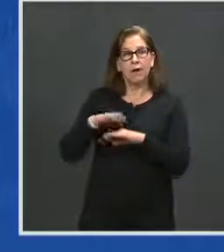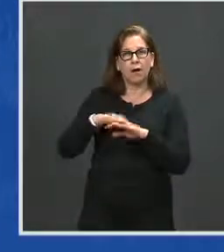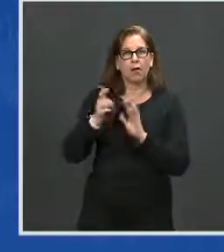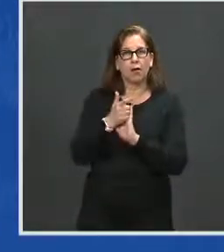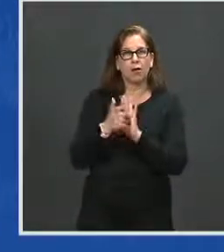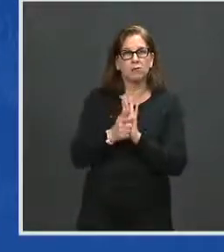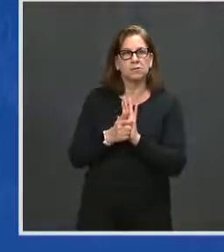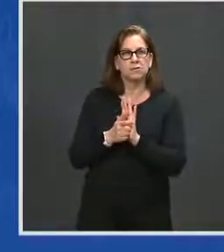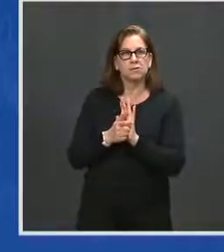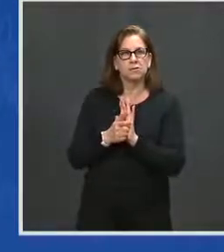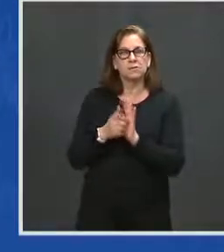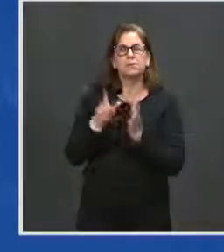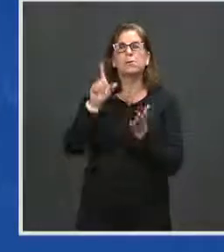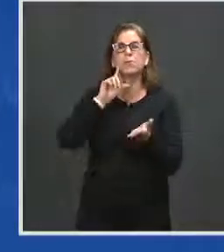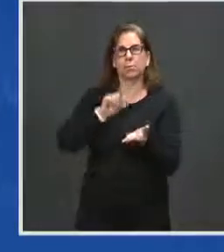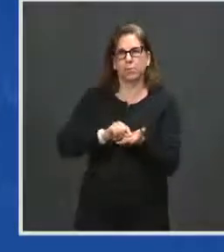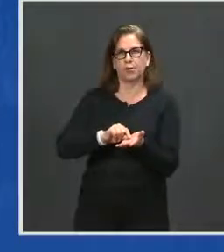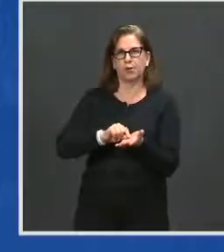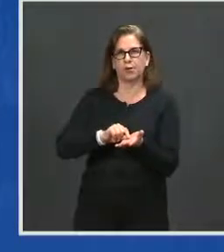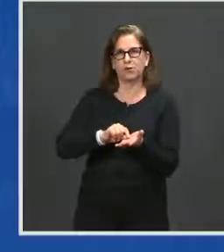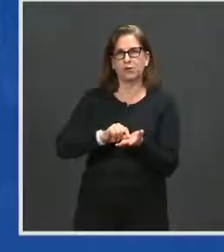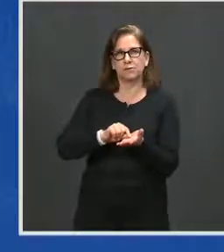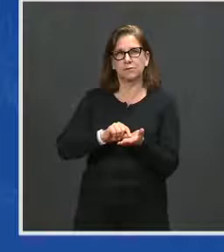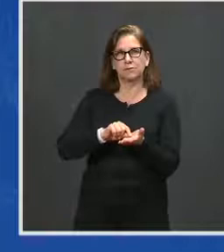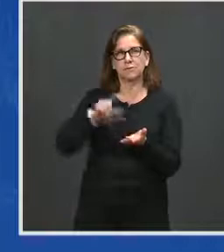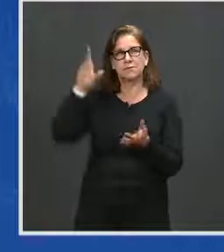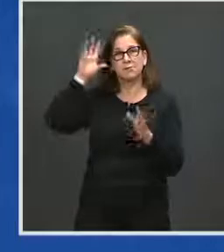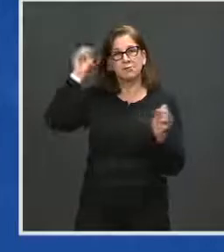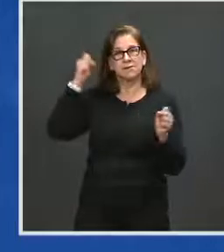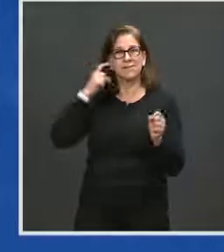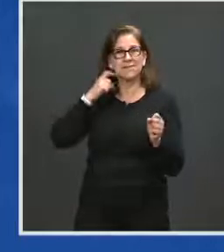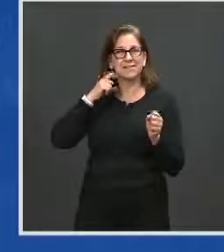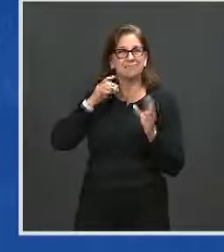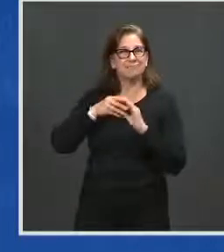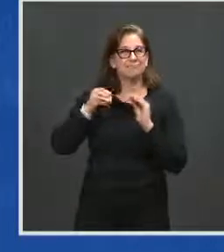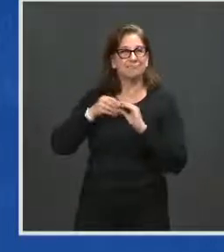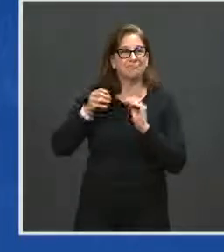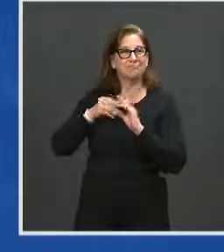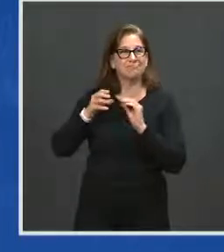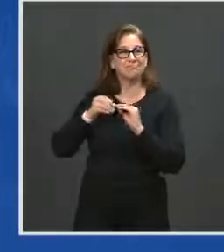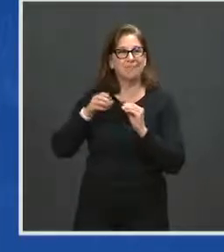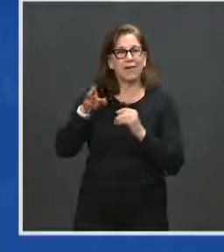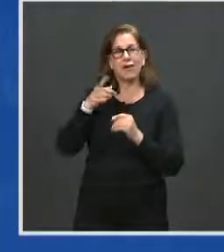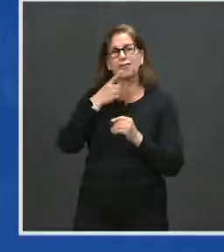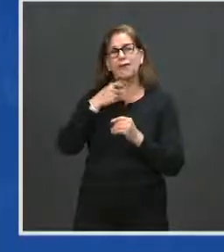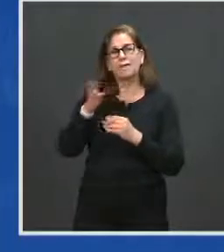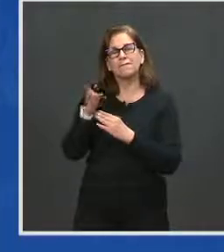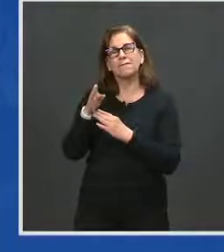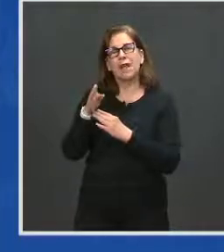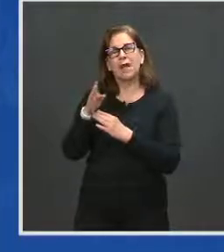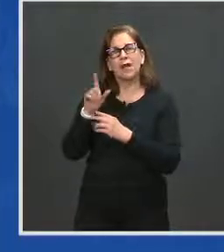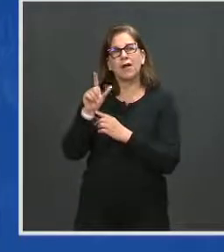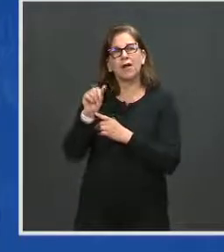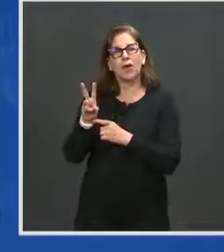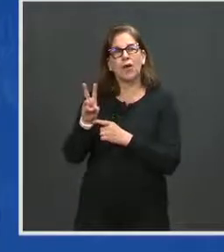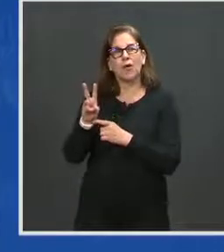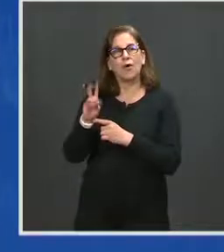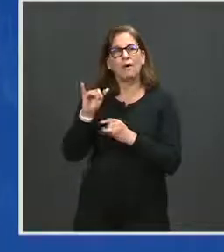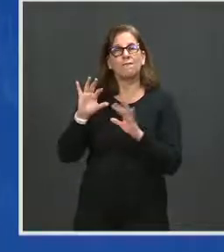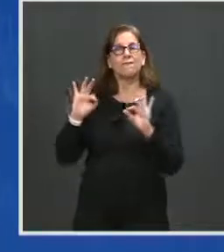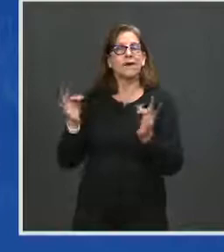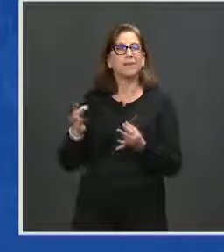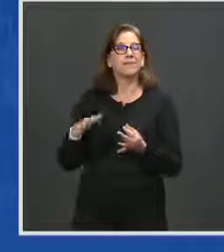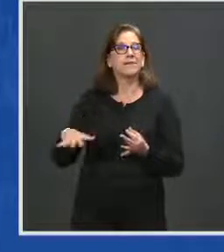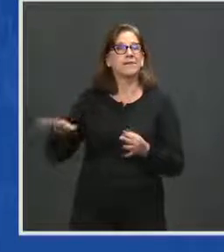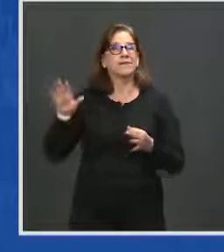the President has explained, allow family members or law enforcement to petition for court orders that temporarily bar